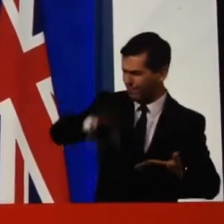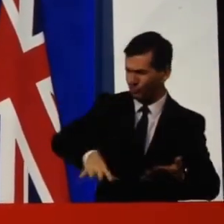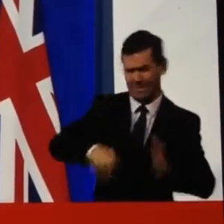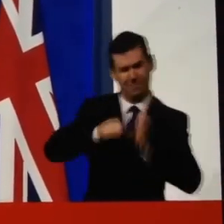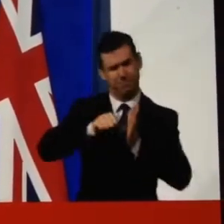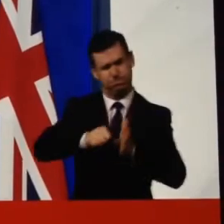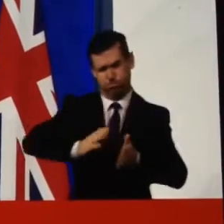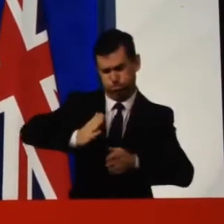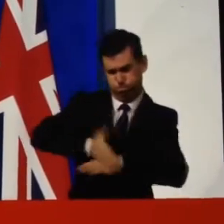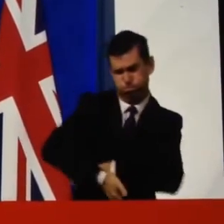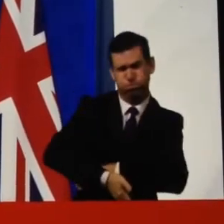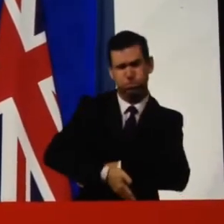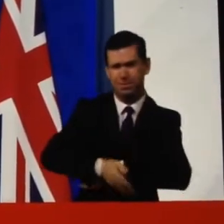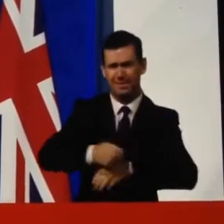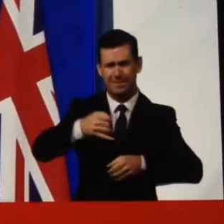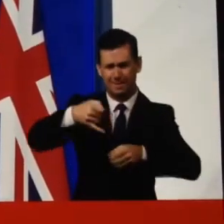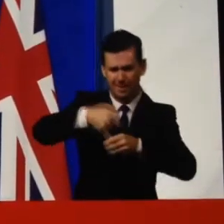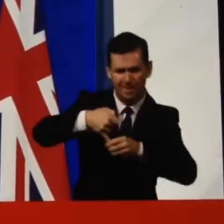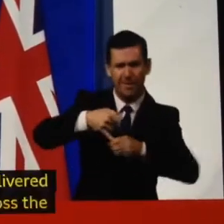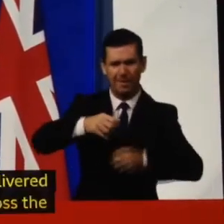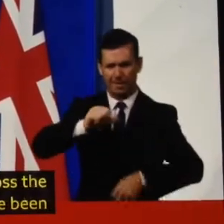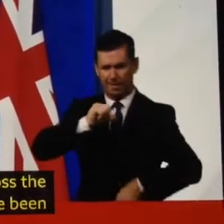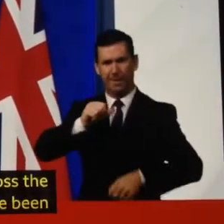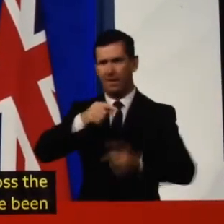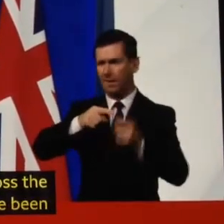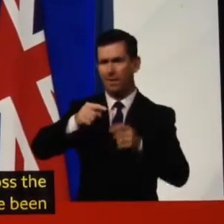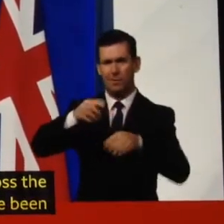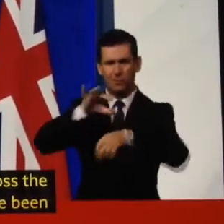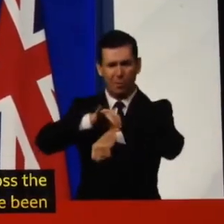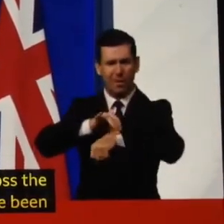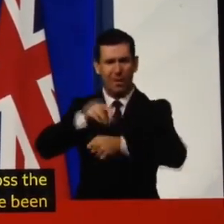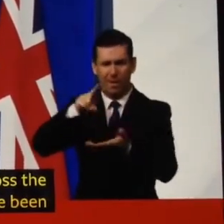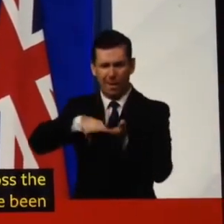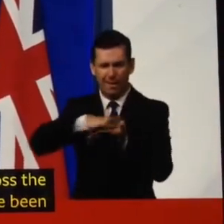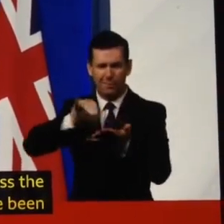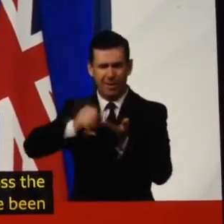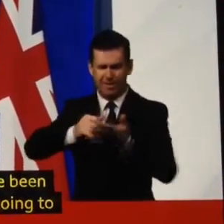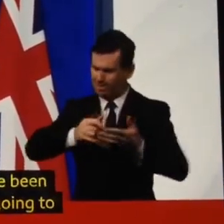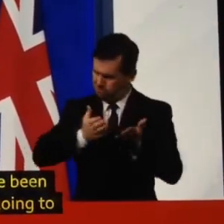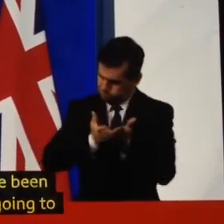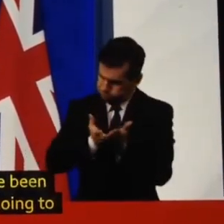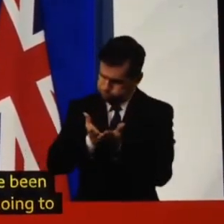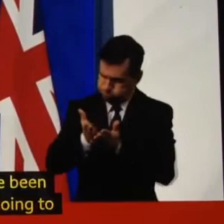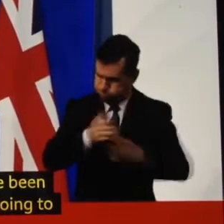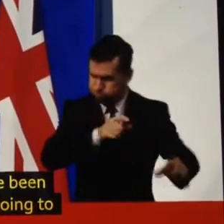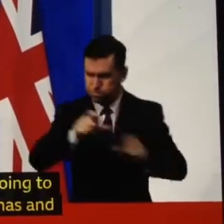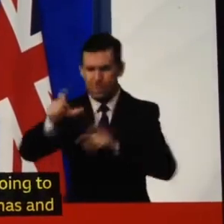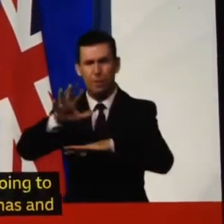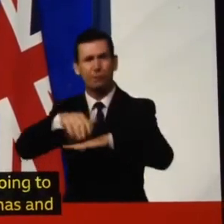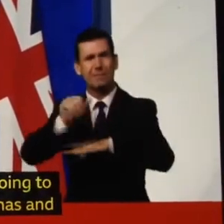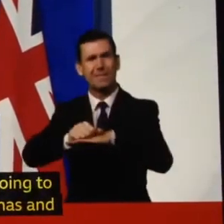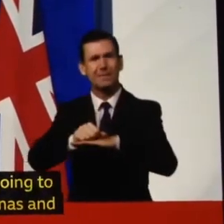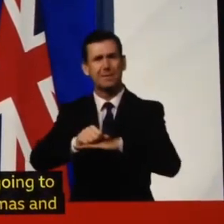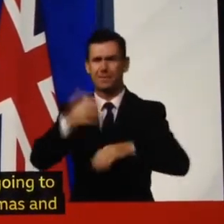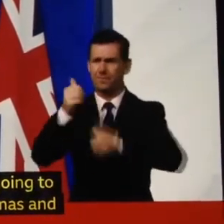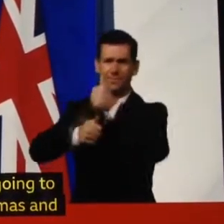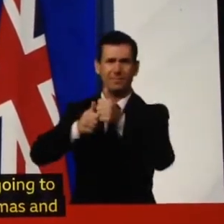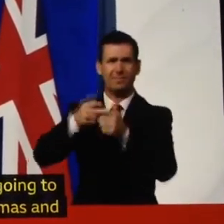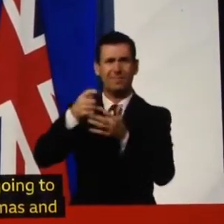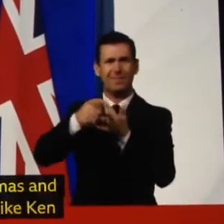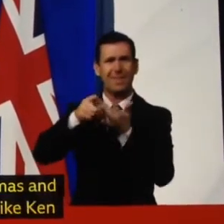teams are going to keep going through Christmas and beyond. Jab heroes like Kim Kirk, leading the King's